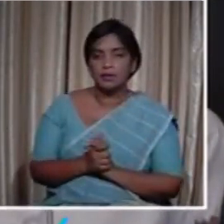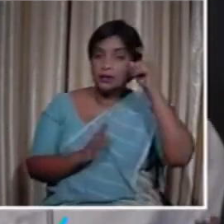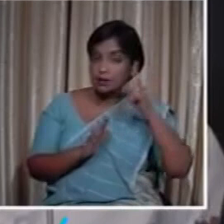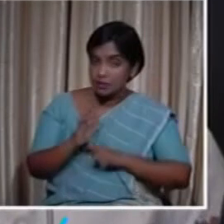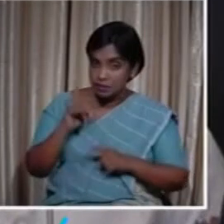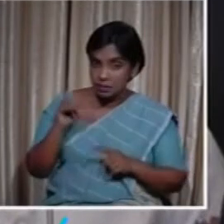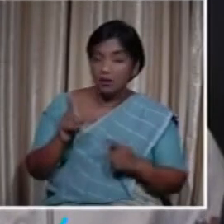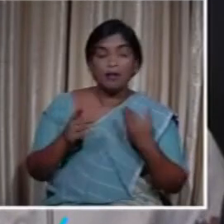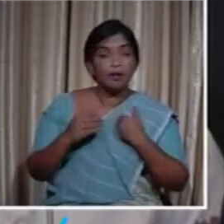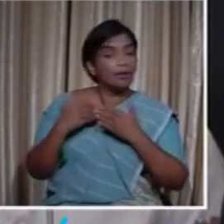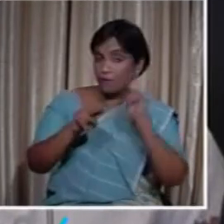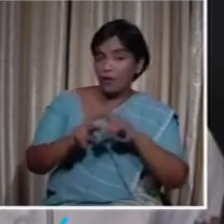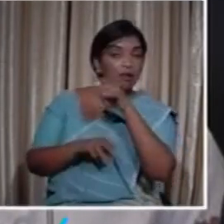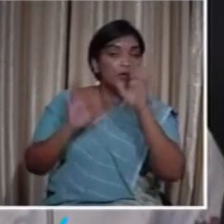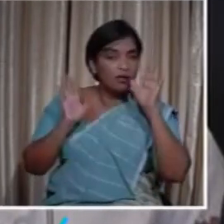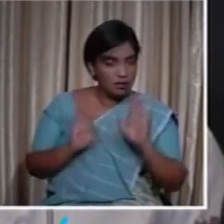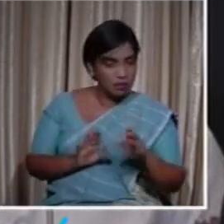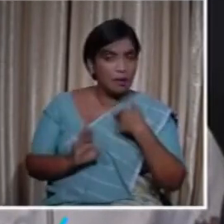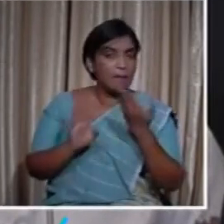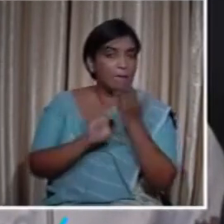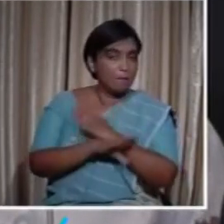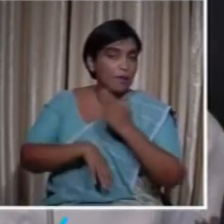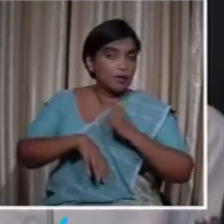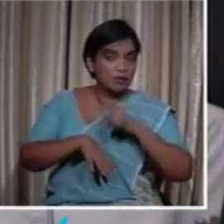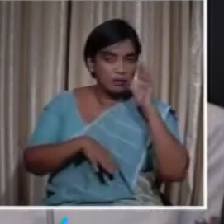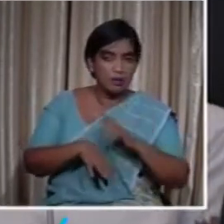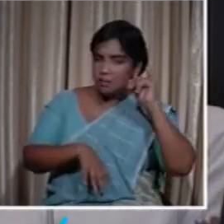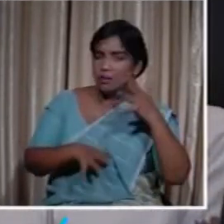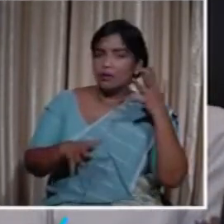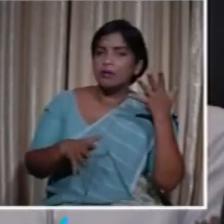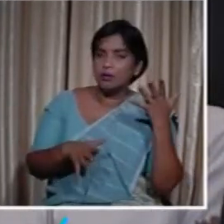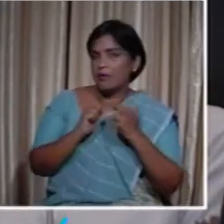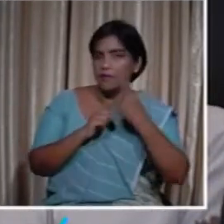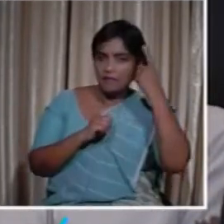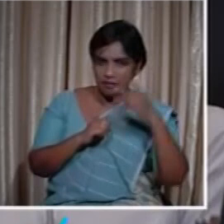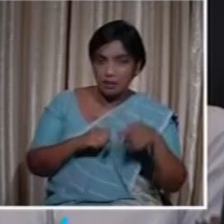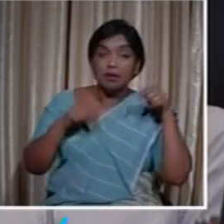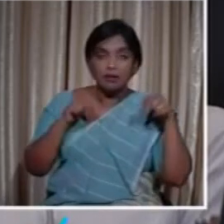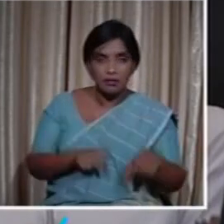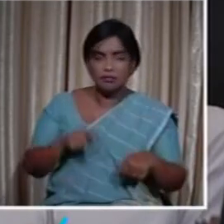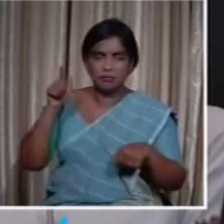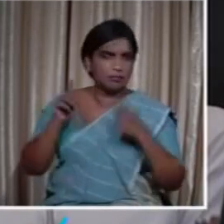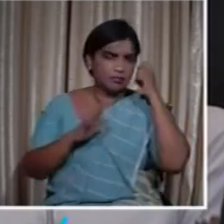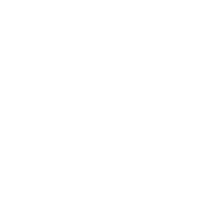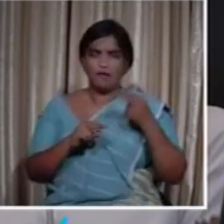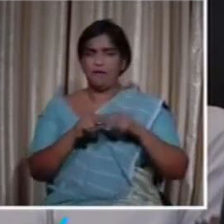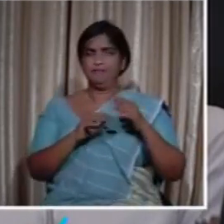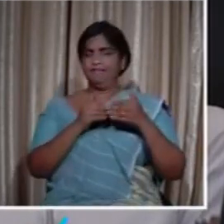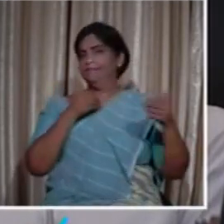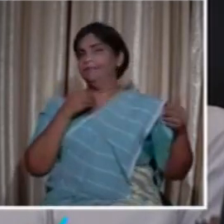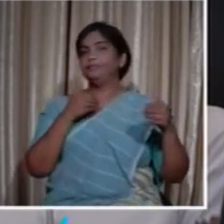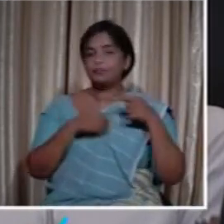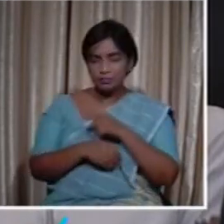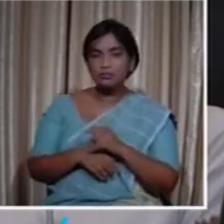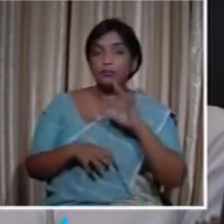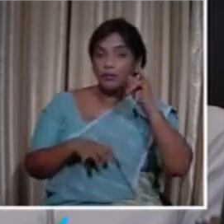I urge the Parliamentary Committee on Public Finance to conduct an inquiry into the suspension of such valuable projects granted to us by our long-time